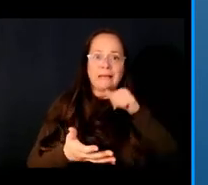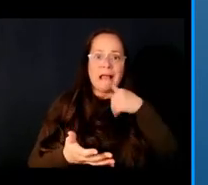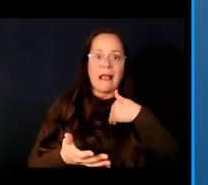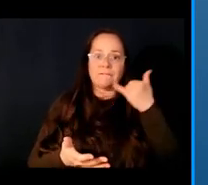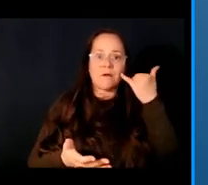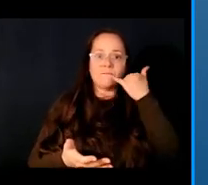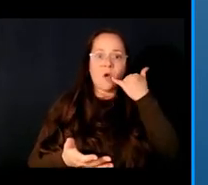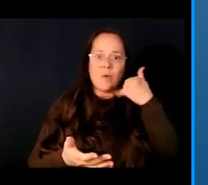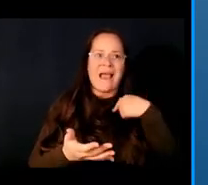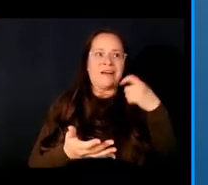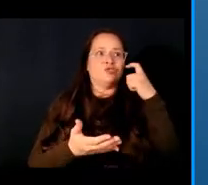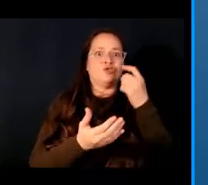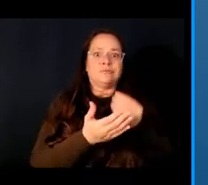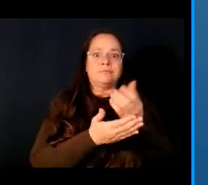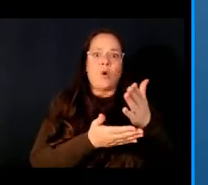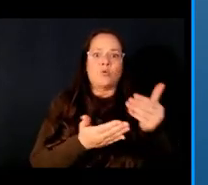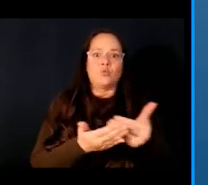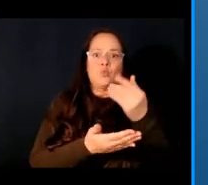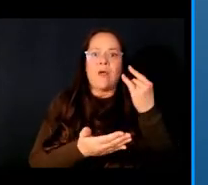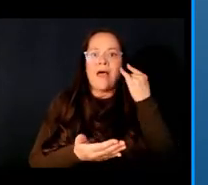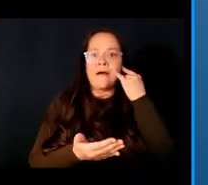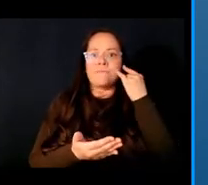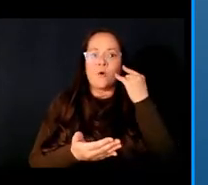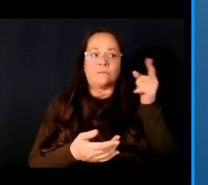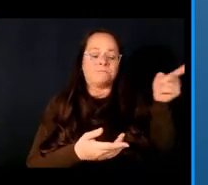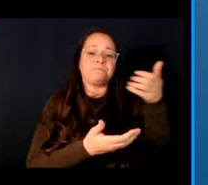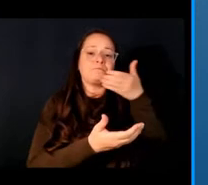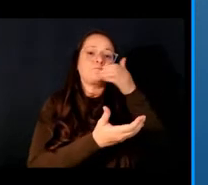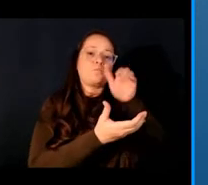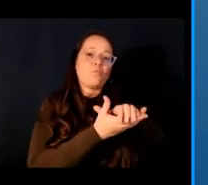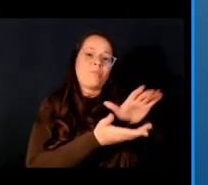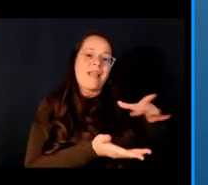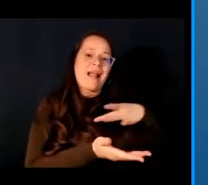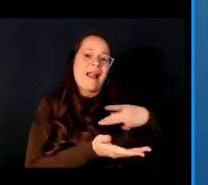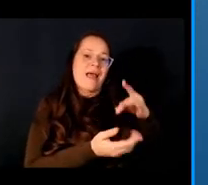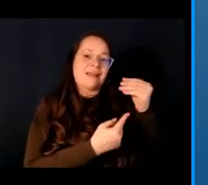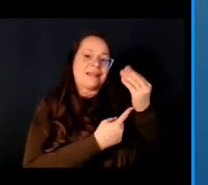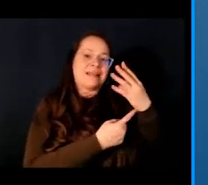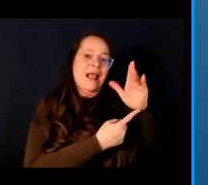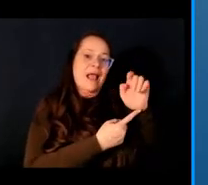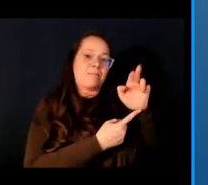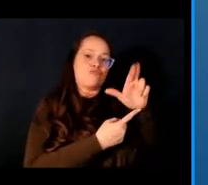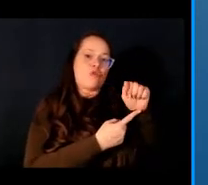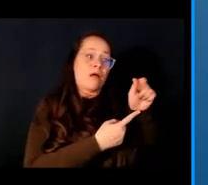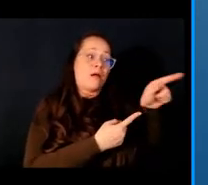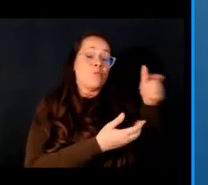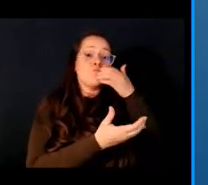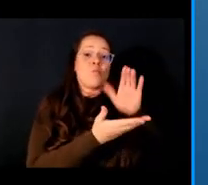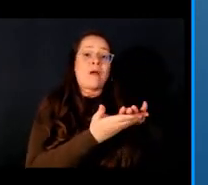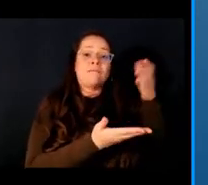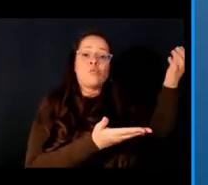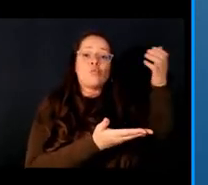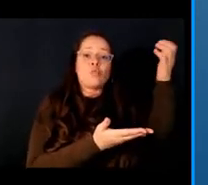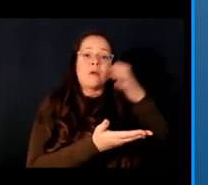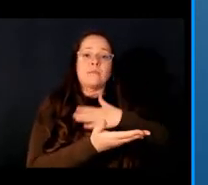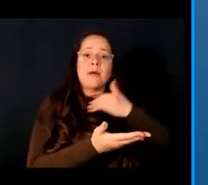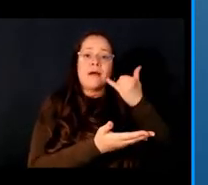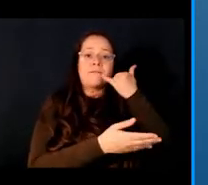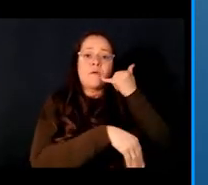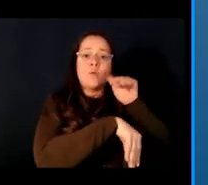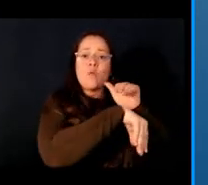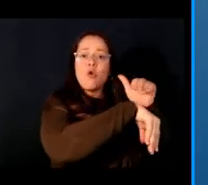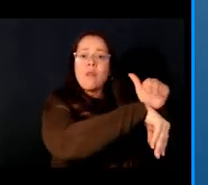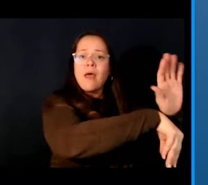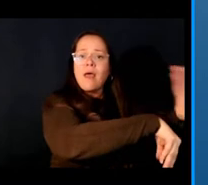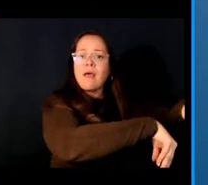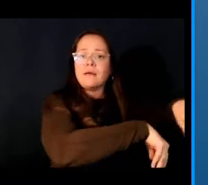I just bought a new iPhone and so my wife likes the camera on this iPhone and so she had my phone all evening long and when